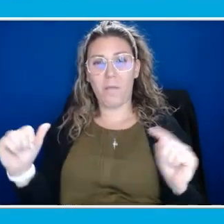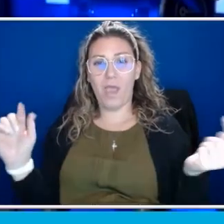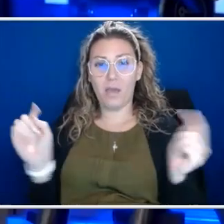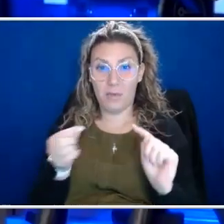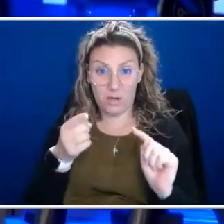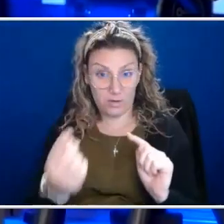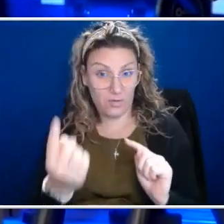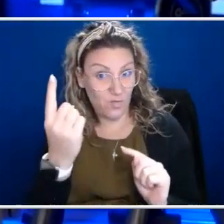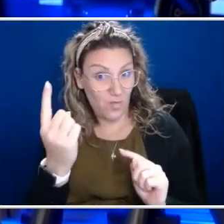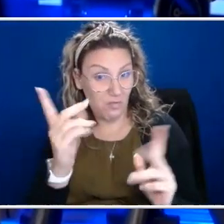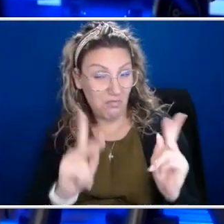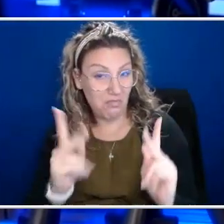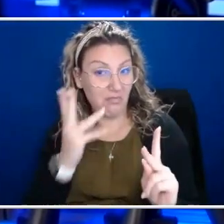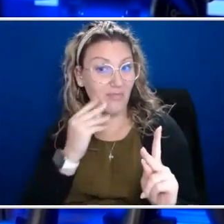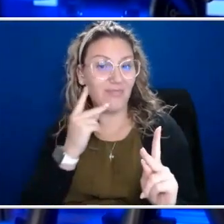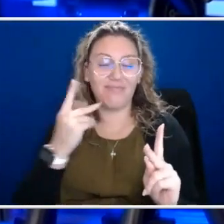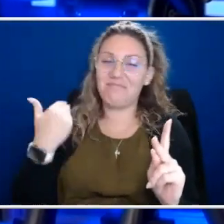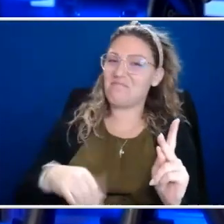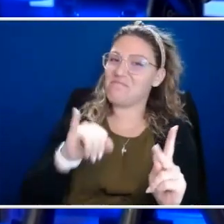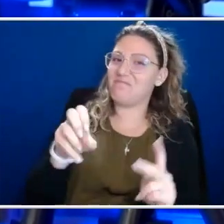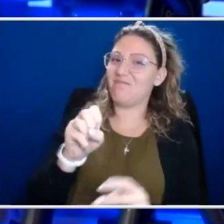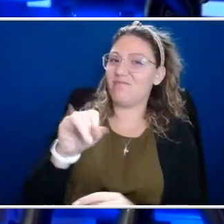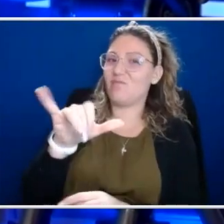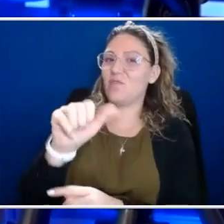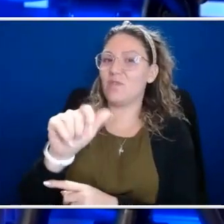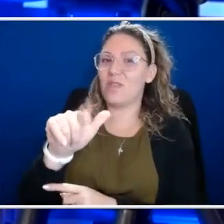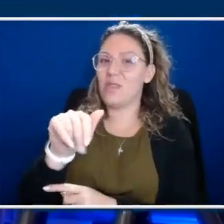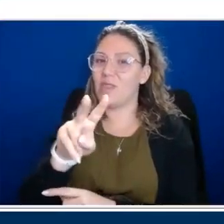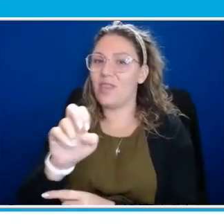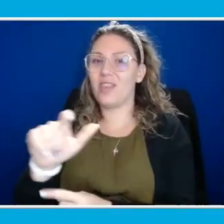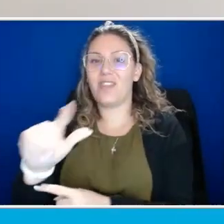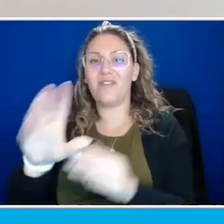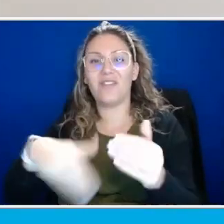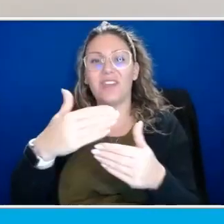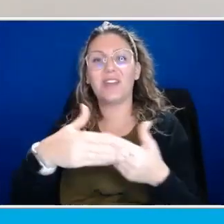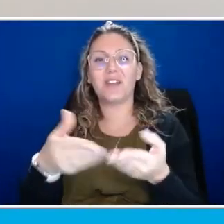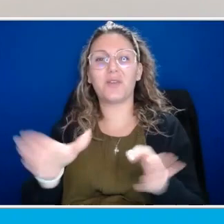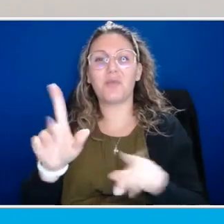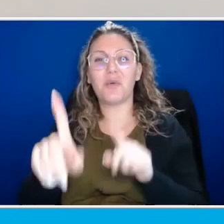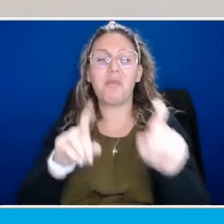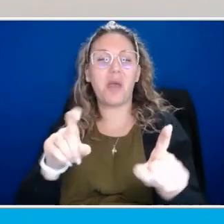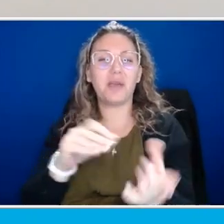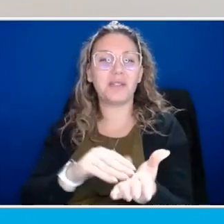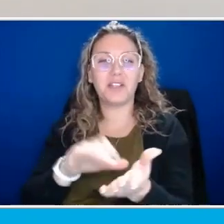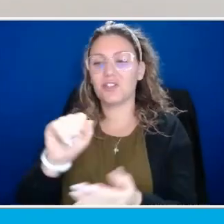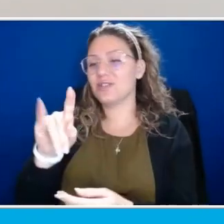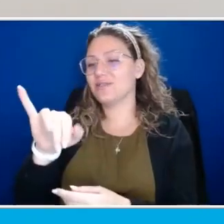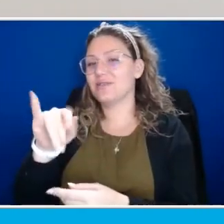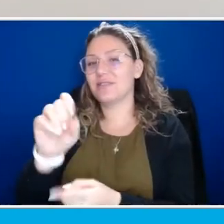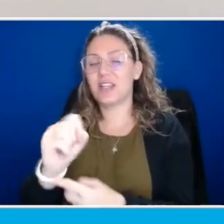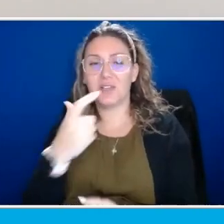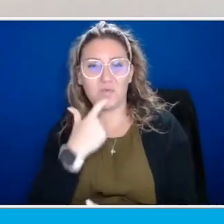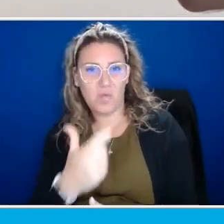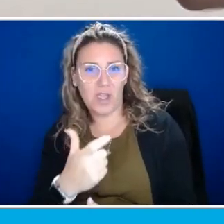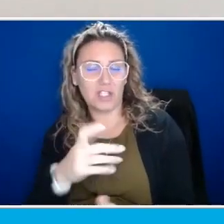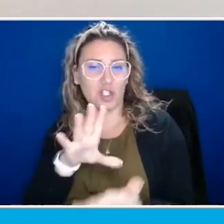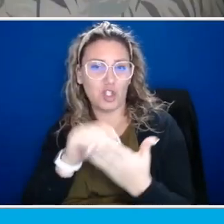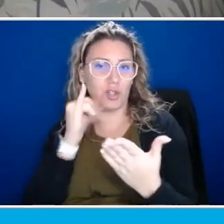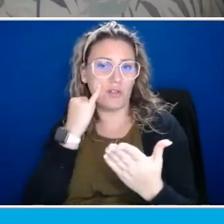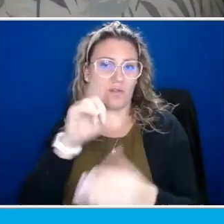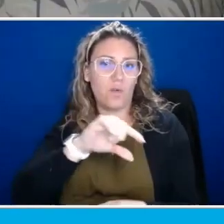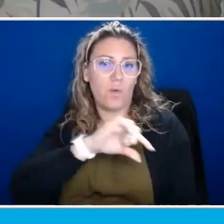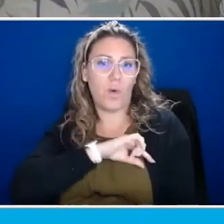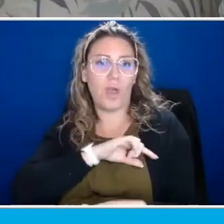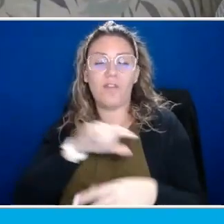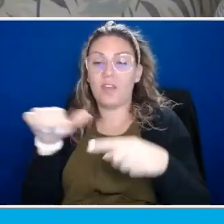them? I'm Jessica Lovell, coming up on the next Open Mics with Dr. Stites. Watch to learn if you qualify as a trial